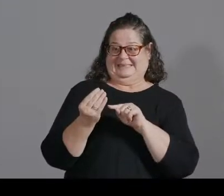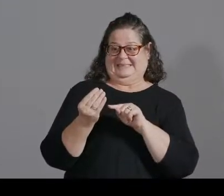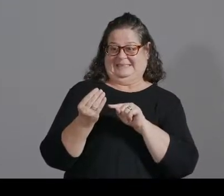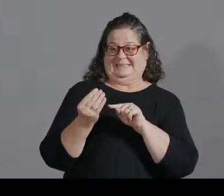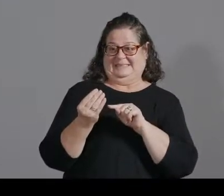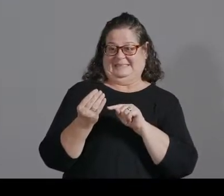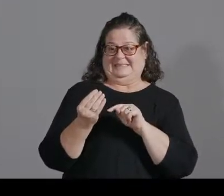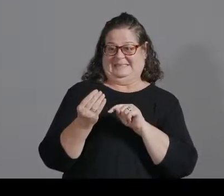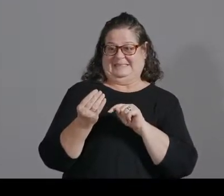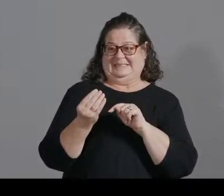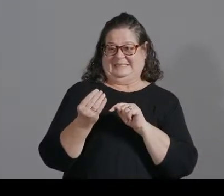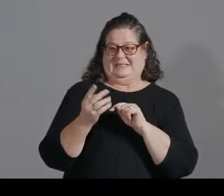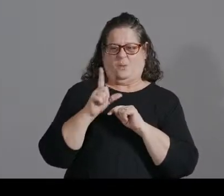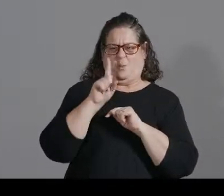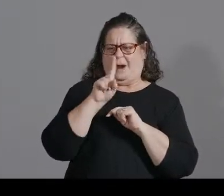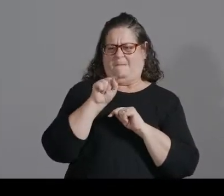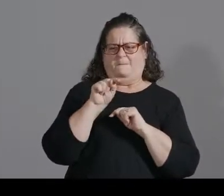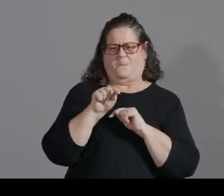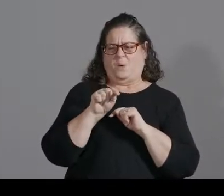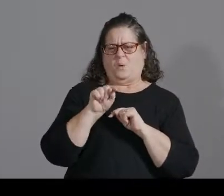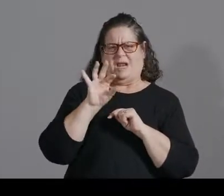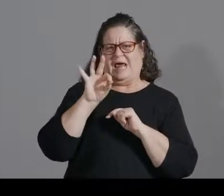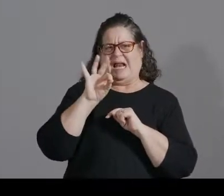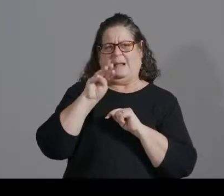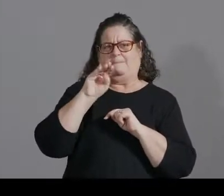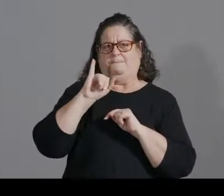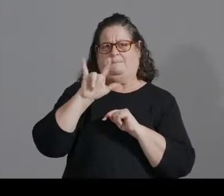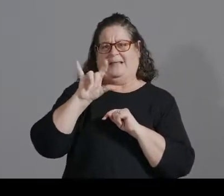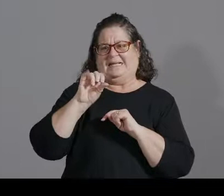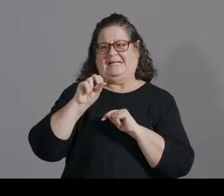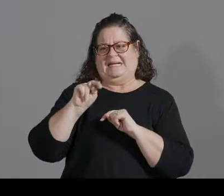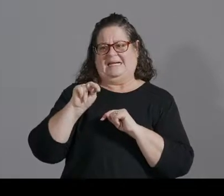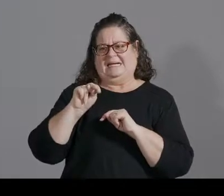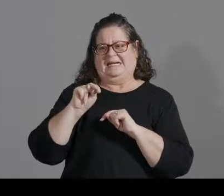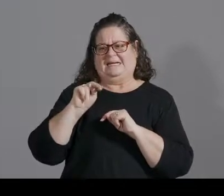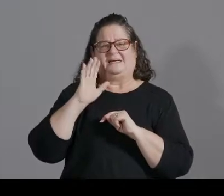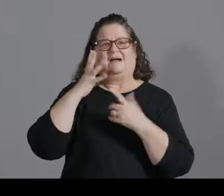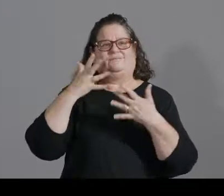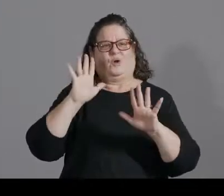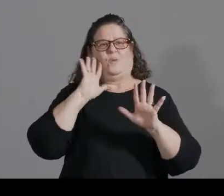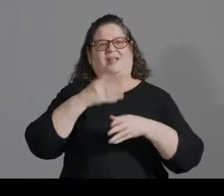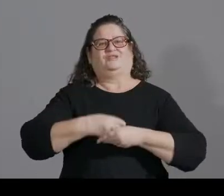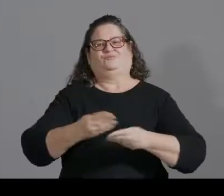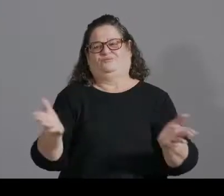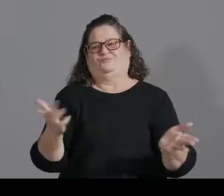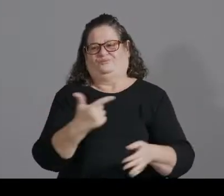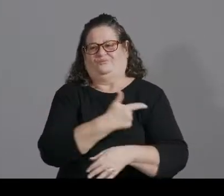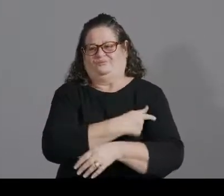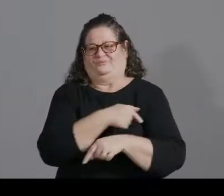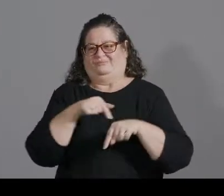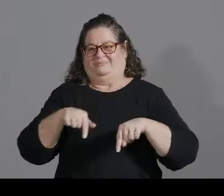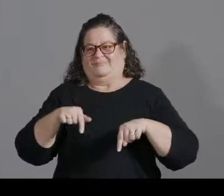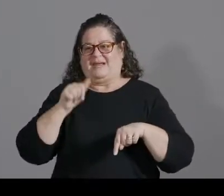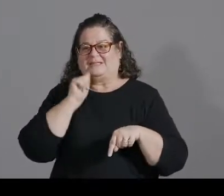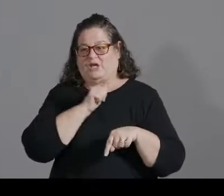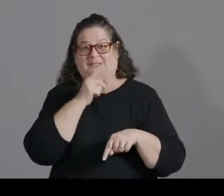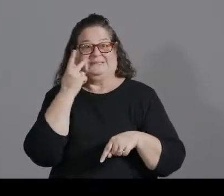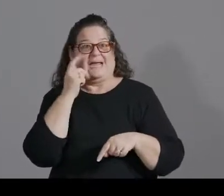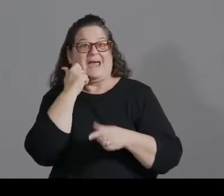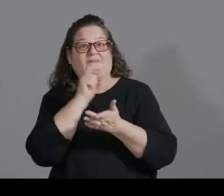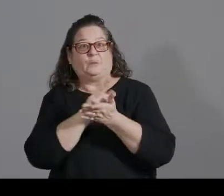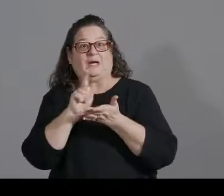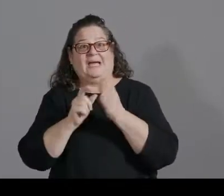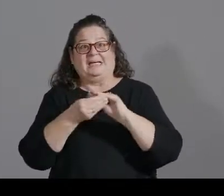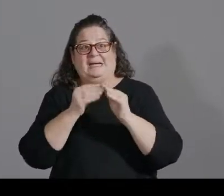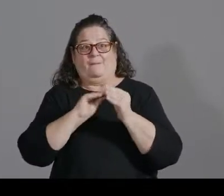1,490,000 doses here in Arizona. You can see by week what our allocation has been. If you